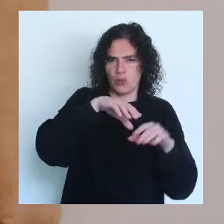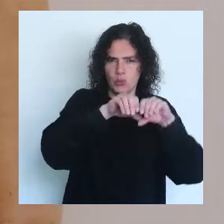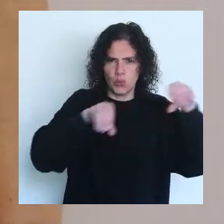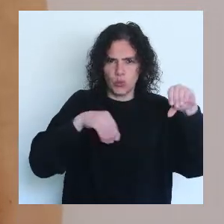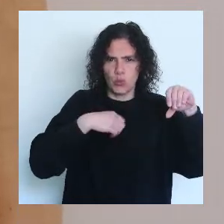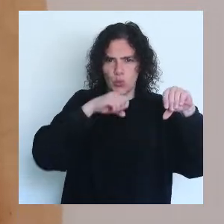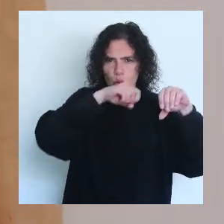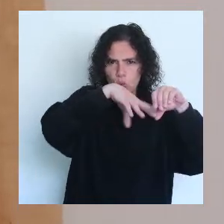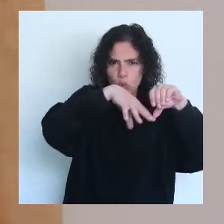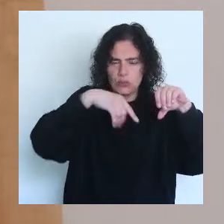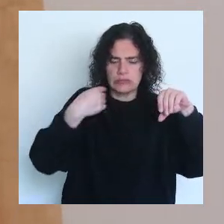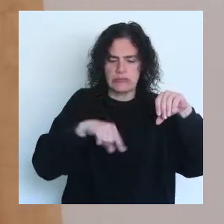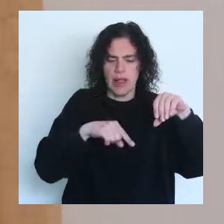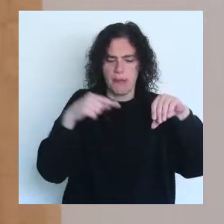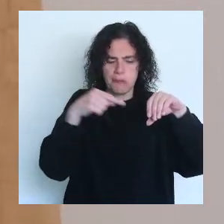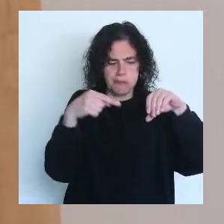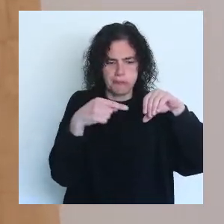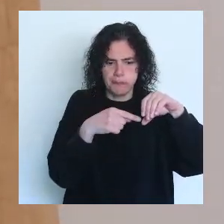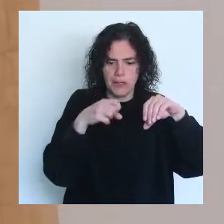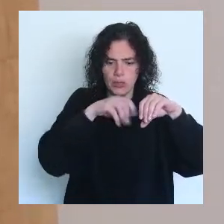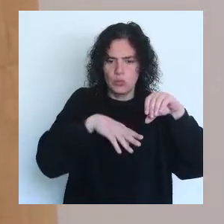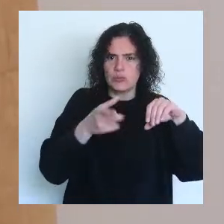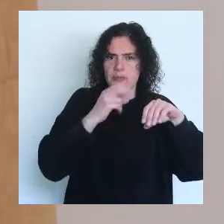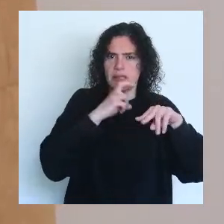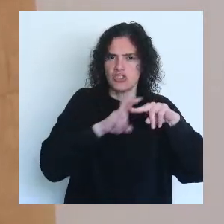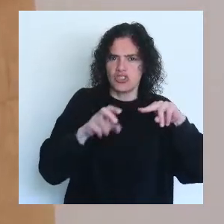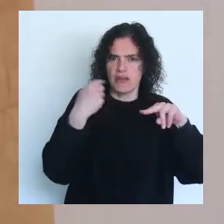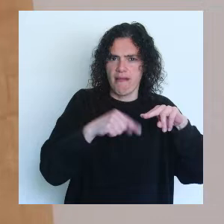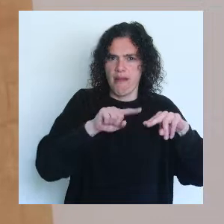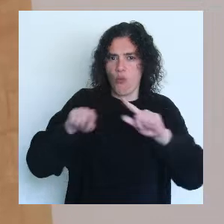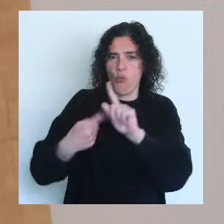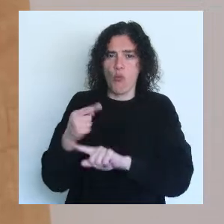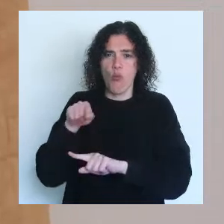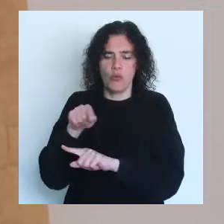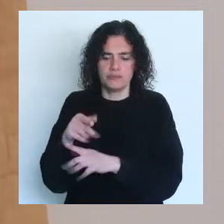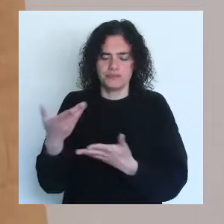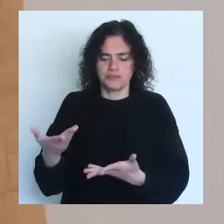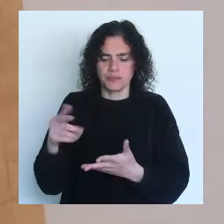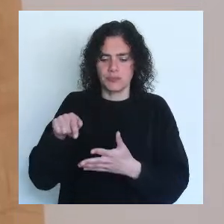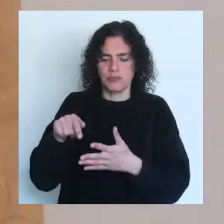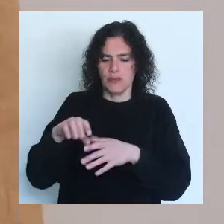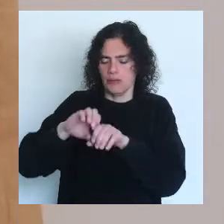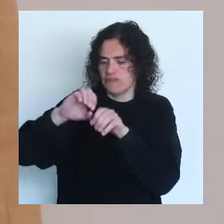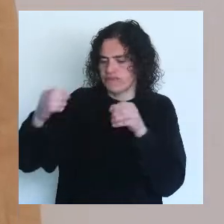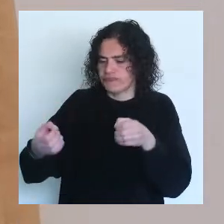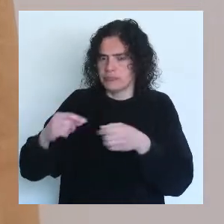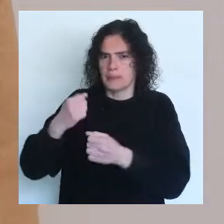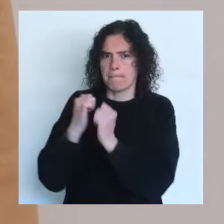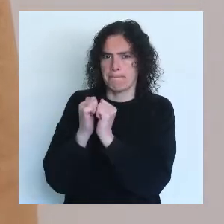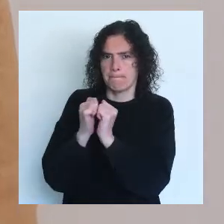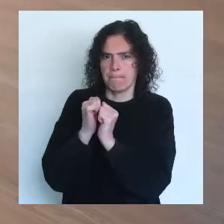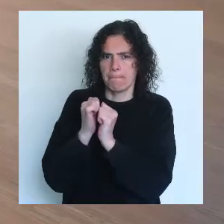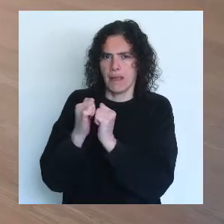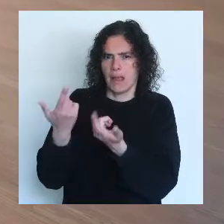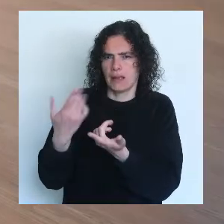fluorescent tube, which contain light and energy, and the other one, this roll